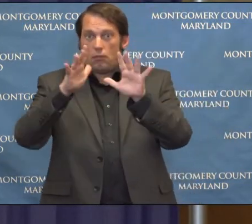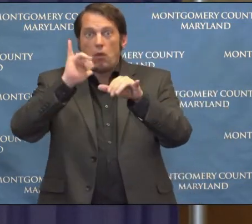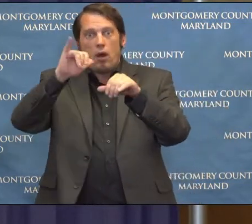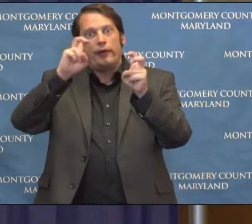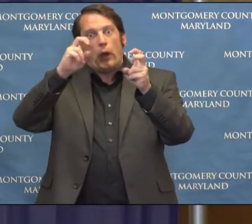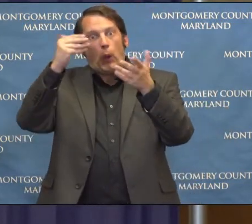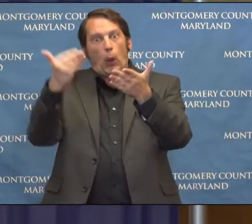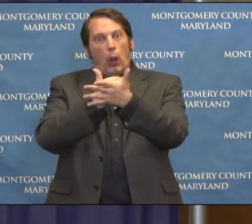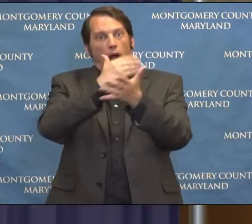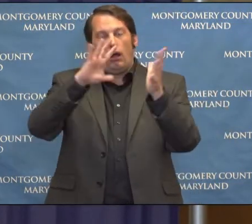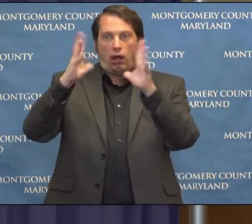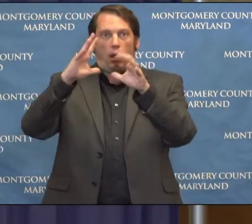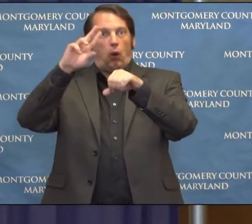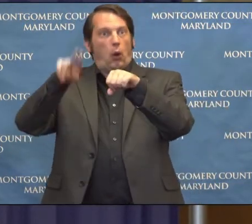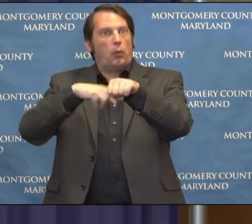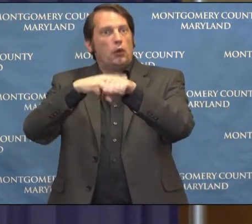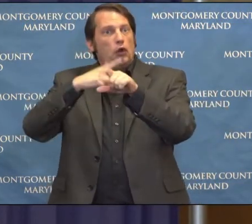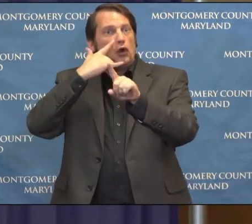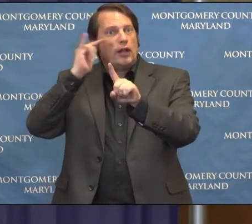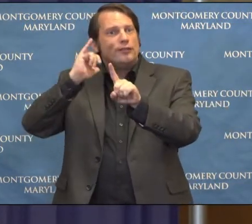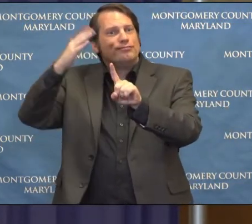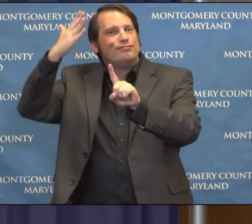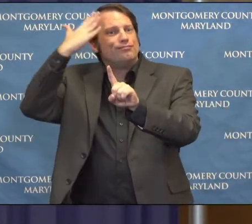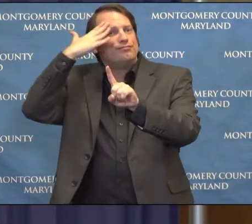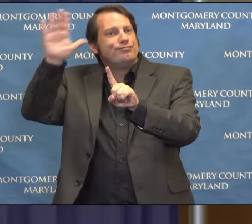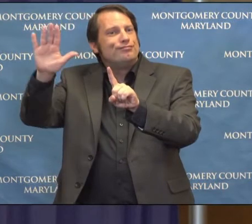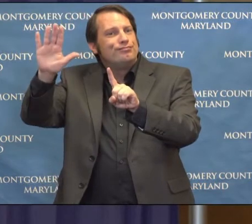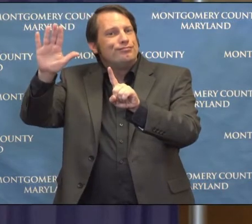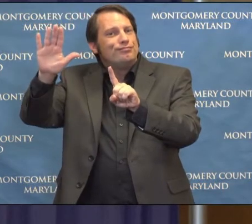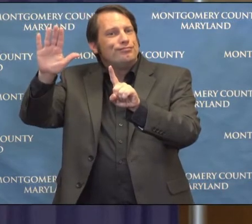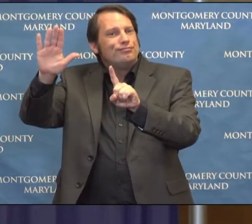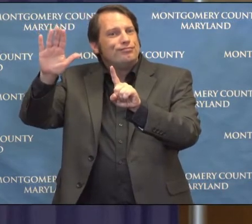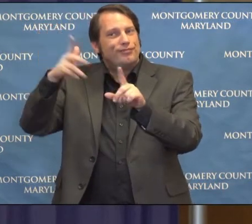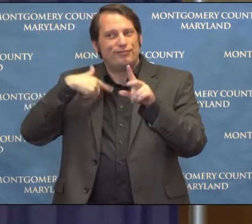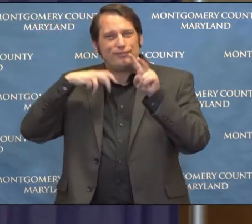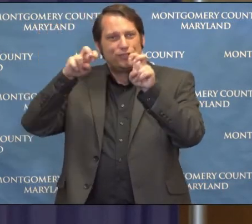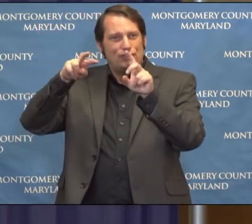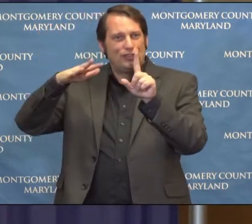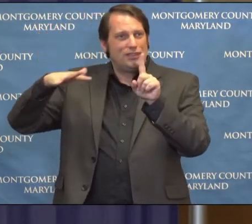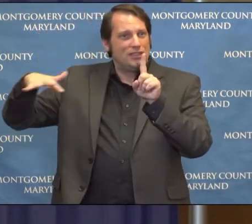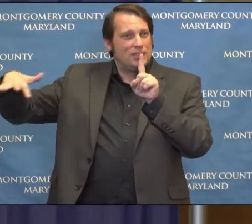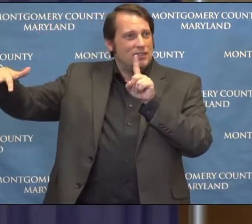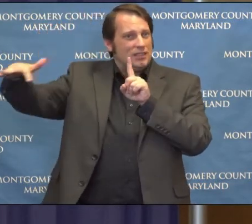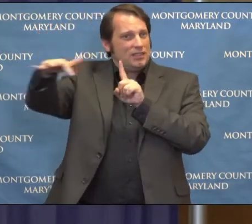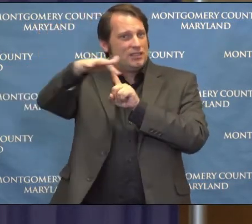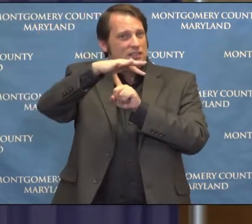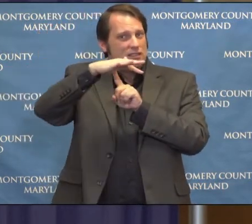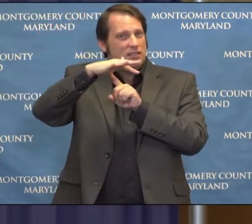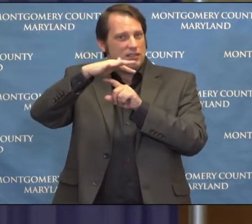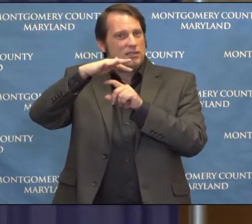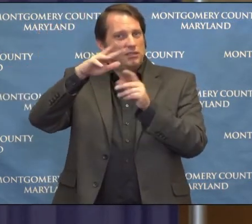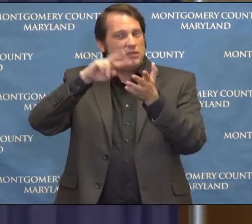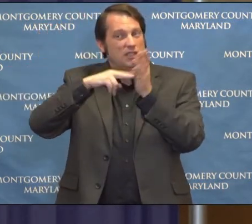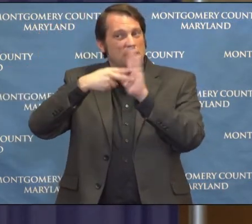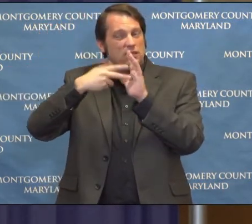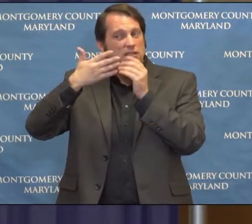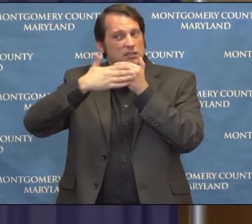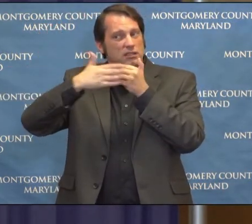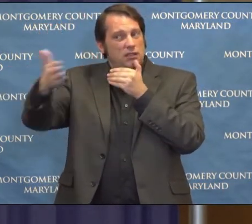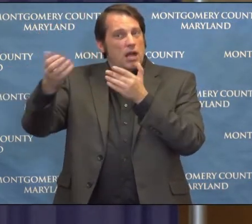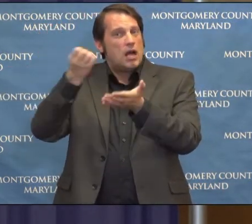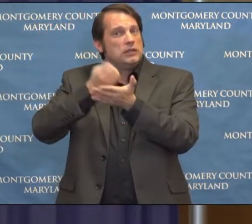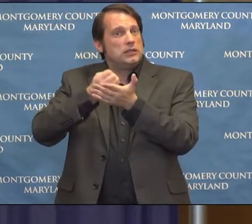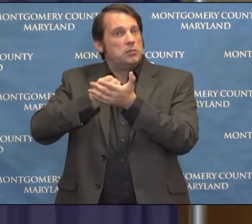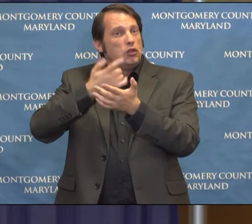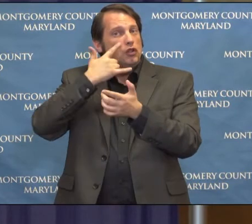significant economic impact that goes beyond where we are now. We've talked about it. There's huge economic impact, but that's going to continue.